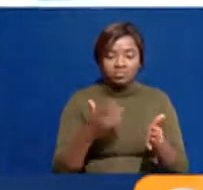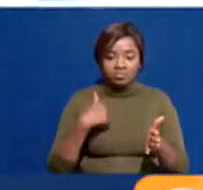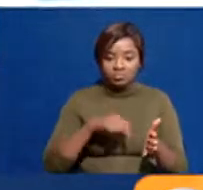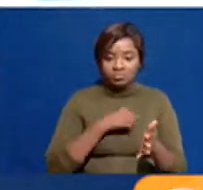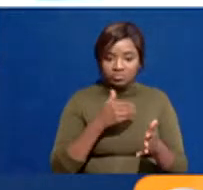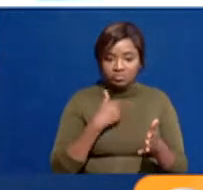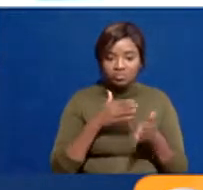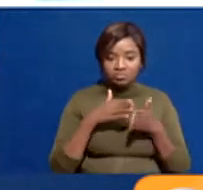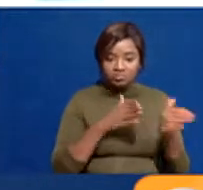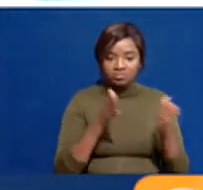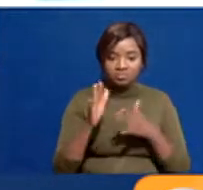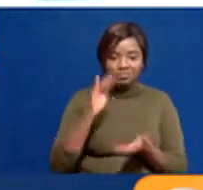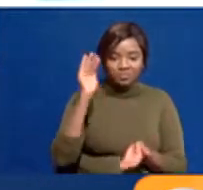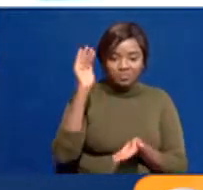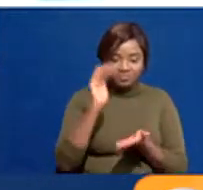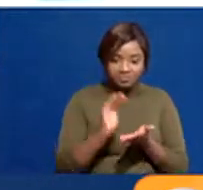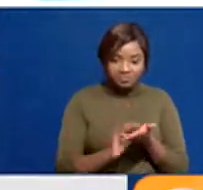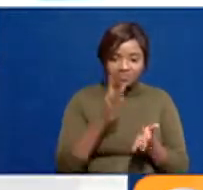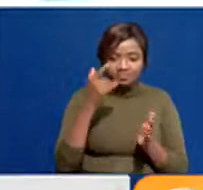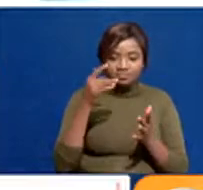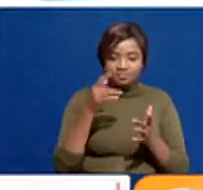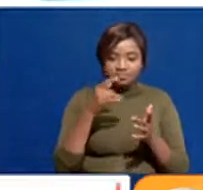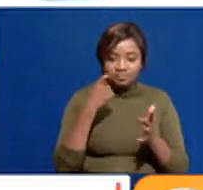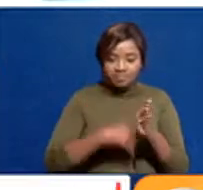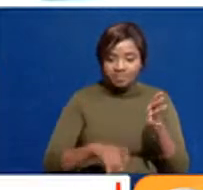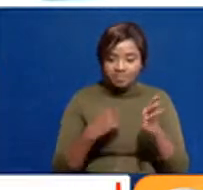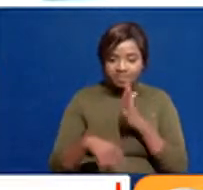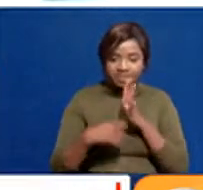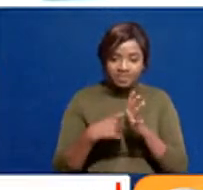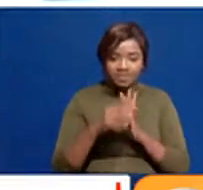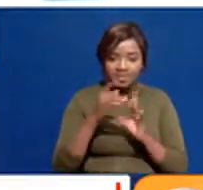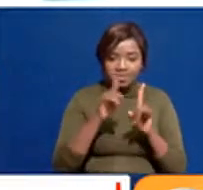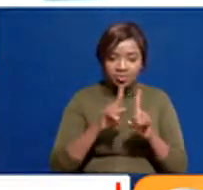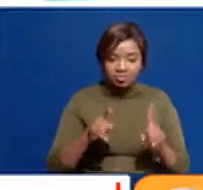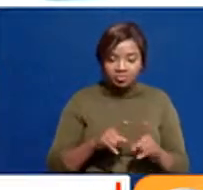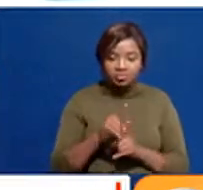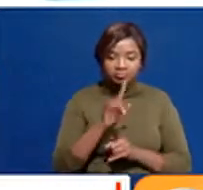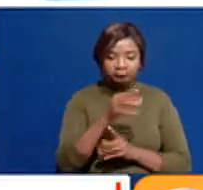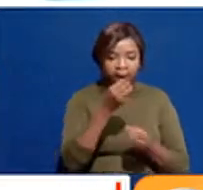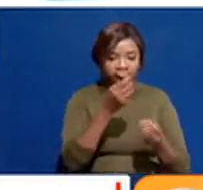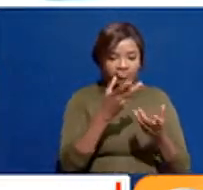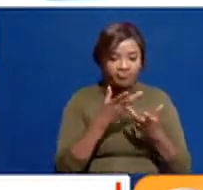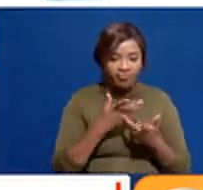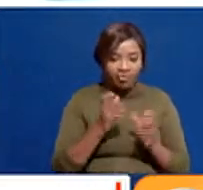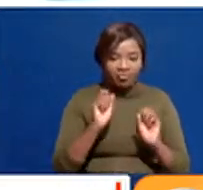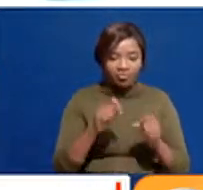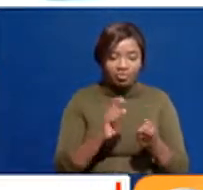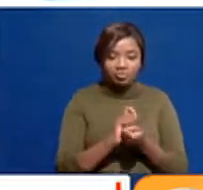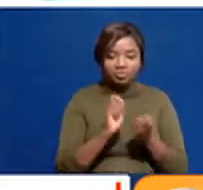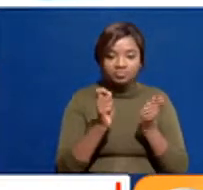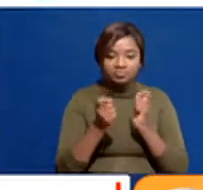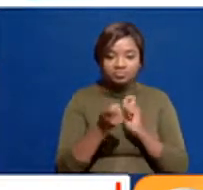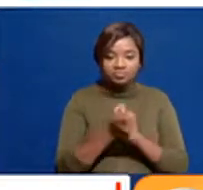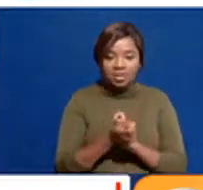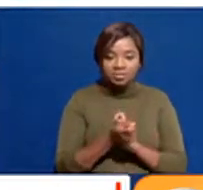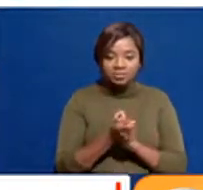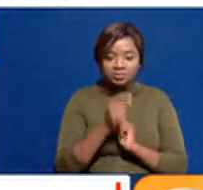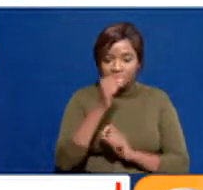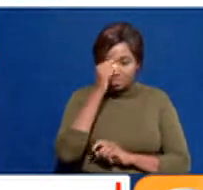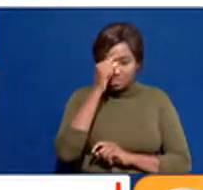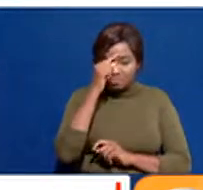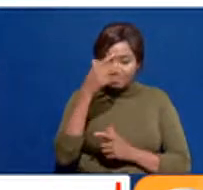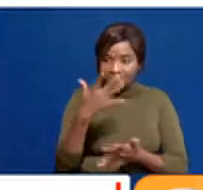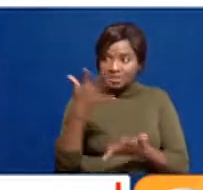living. The president has given direction that we subsidize the farm inputs. At the moment, we got into